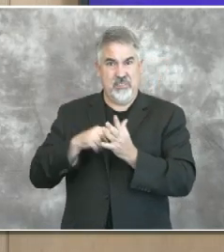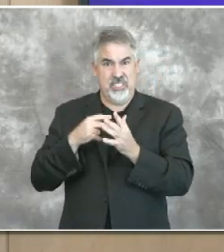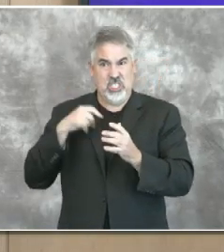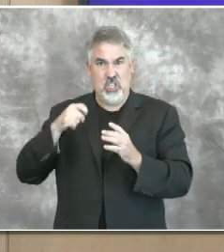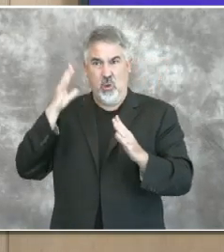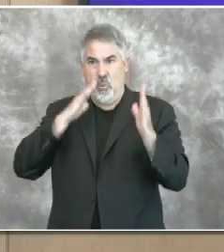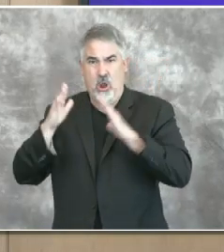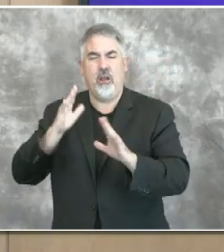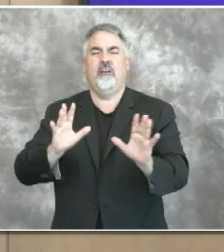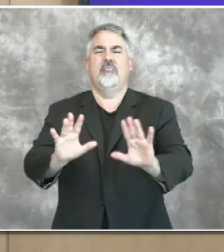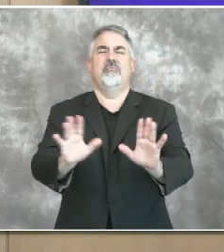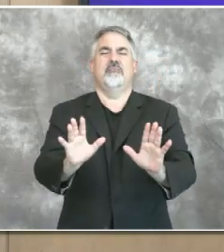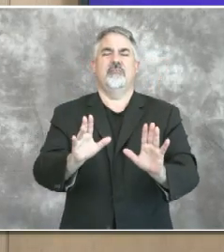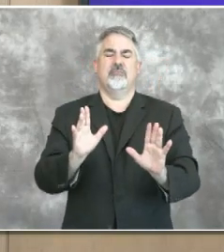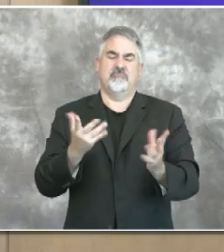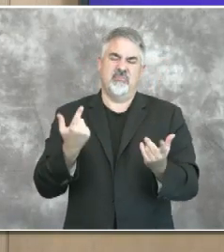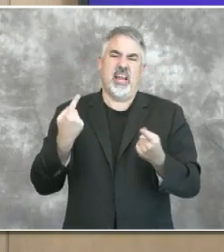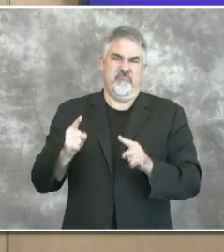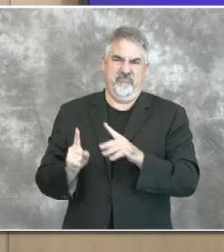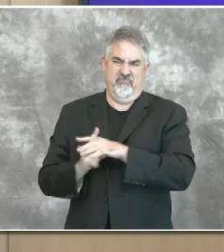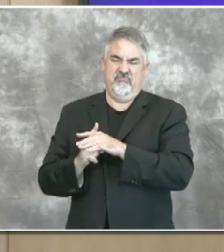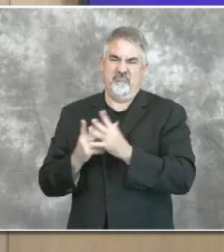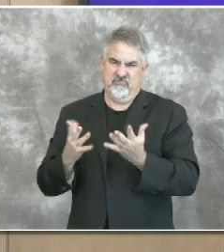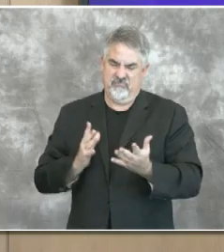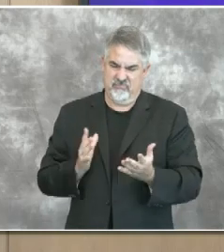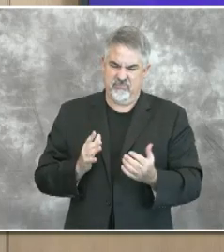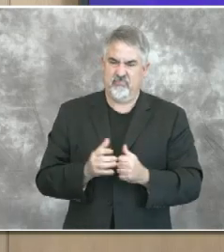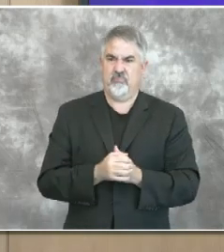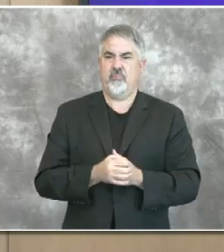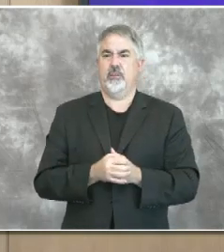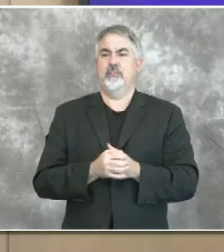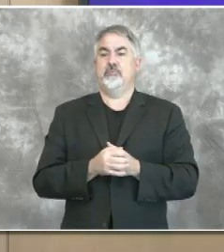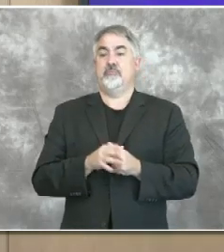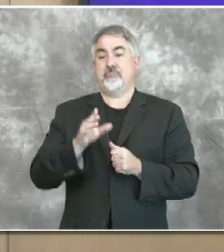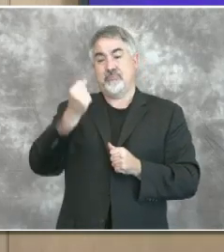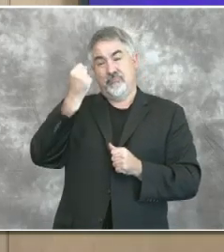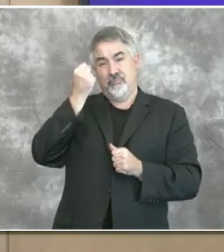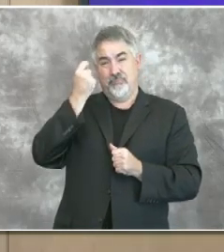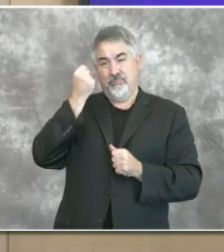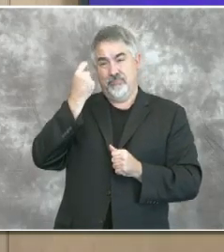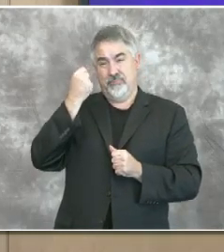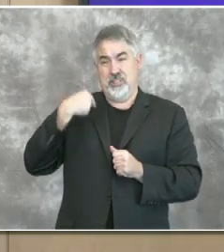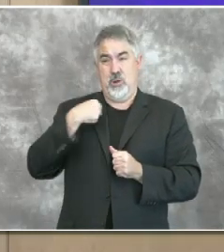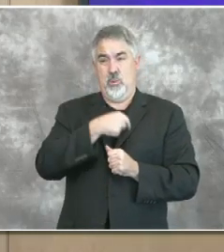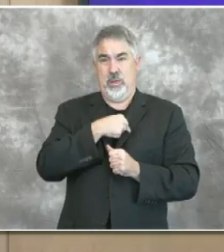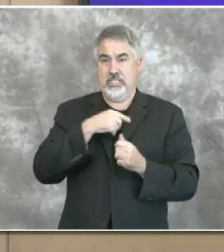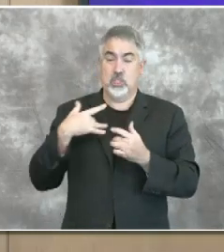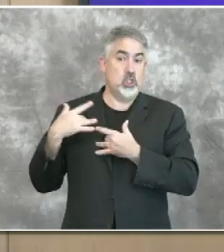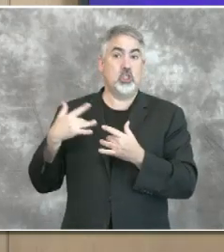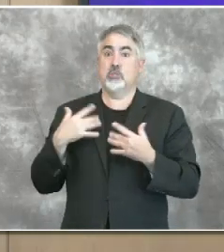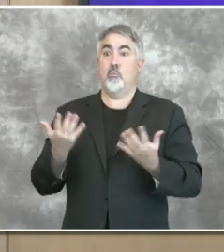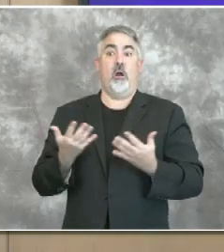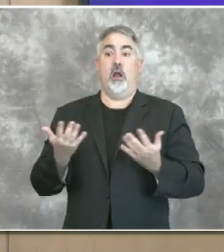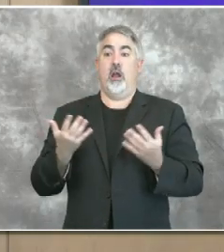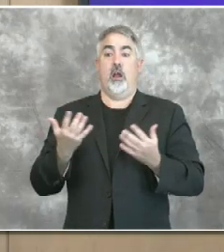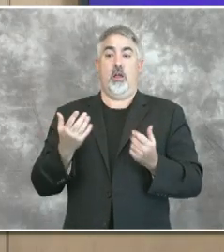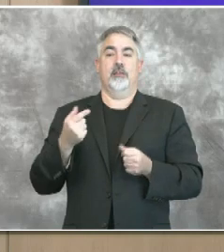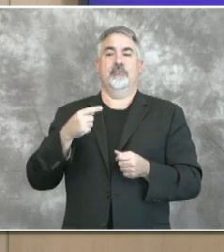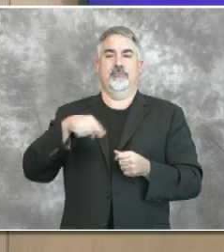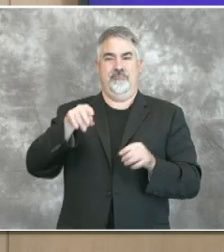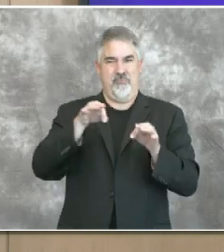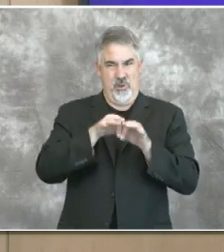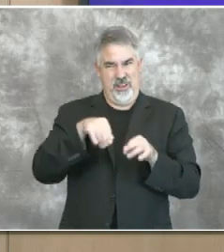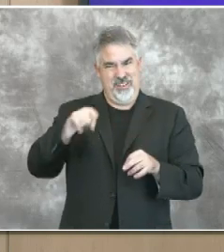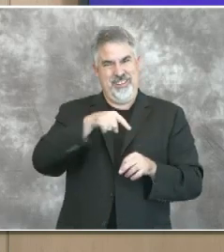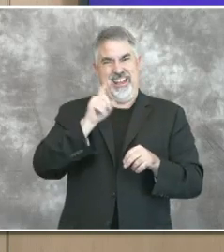days ago is a cause for relief. The only cause we care about is the cause that is truly committed to doing the things that we know that we